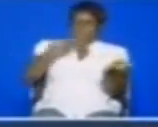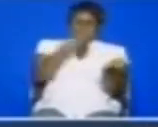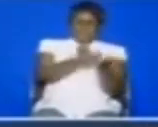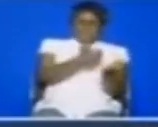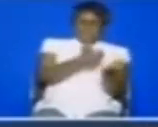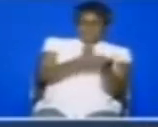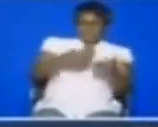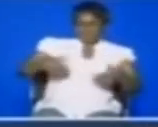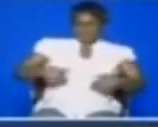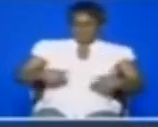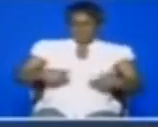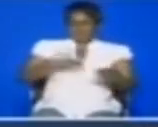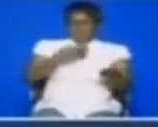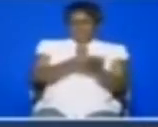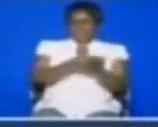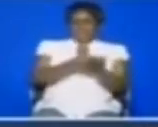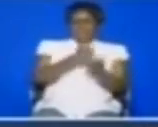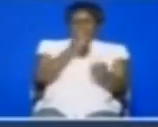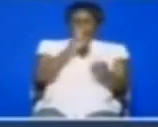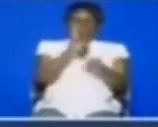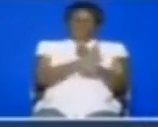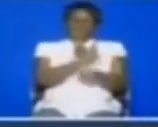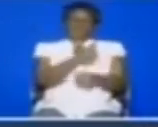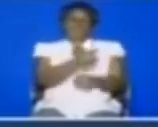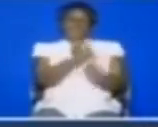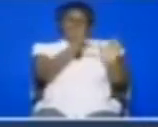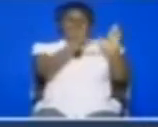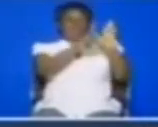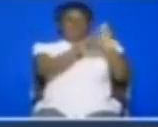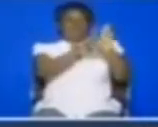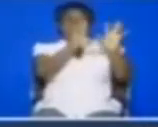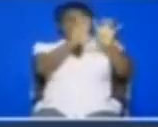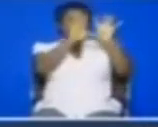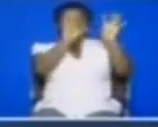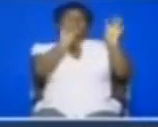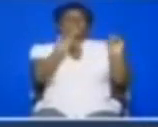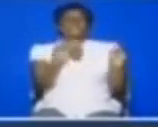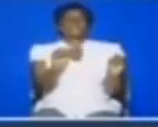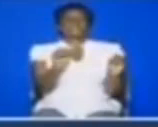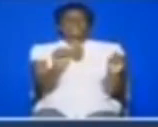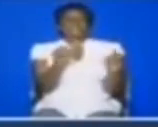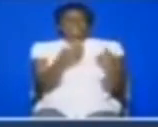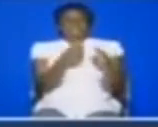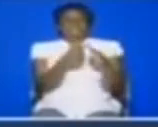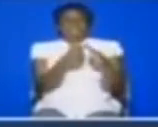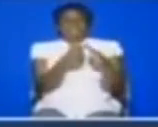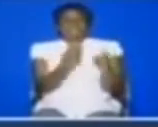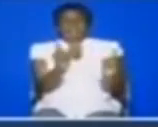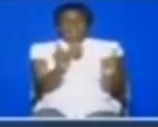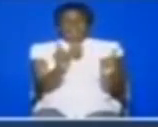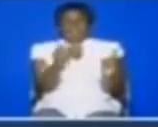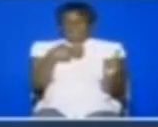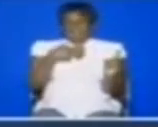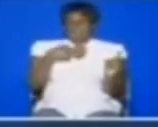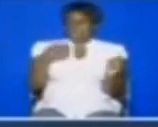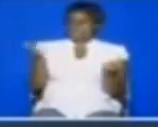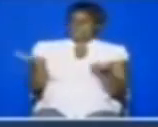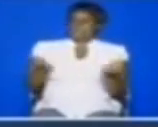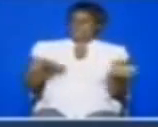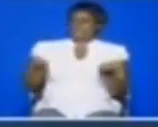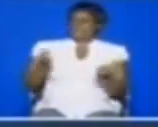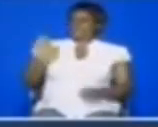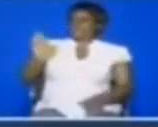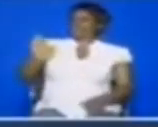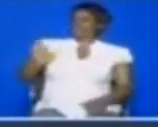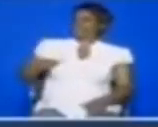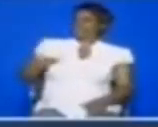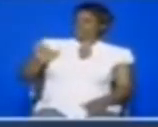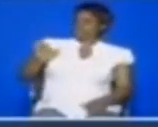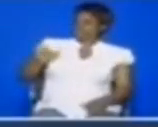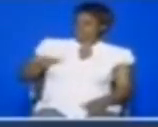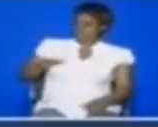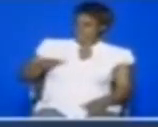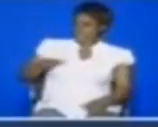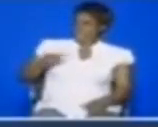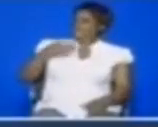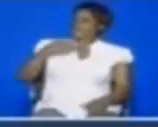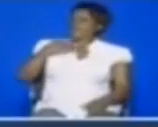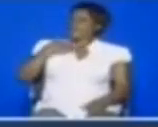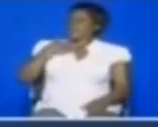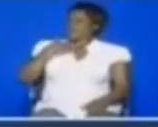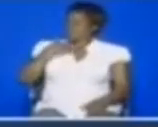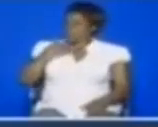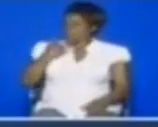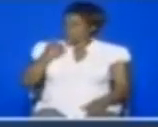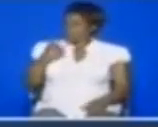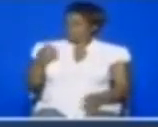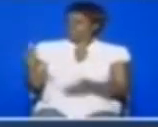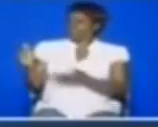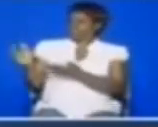the youth fund, I'll work with all that, the laws, the budgetary. But I'm a businesswoman and I'm a social entrepreneur. I want to put